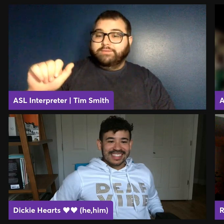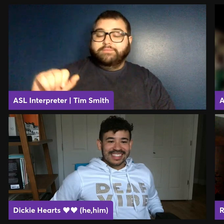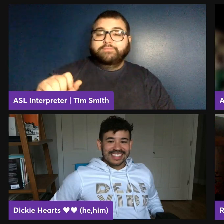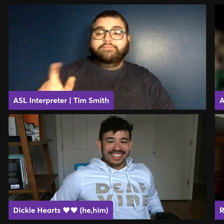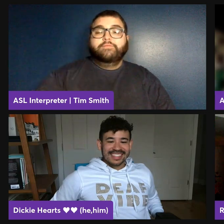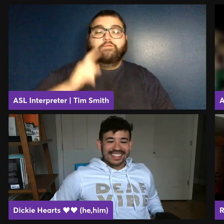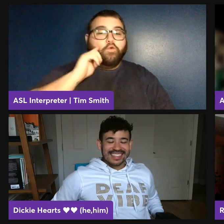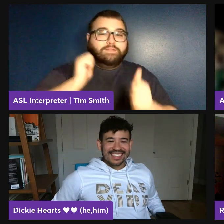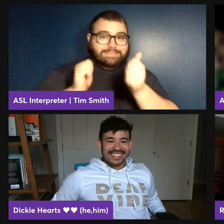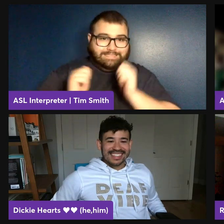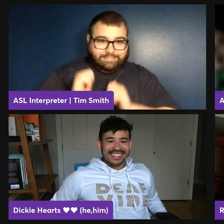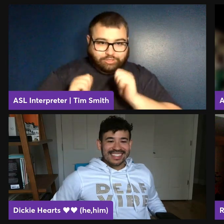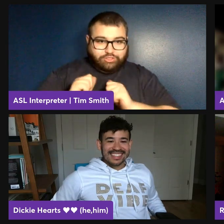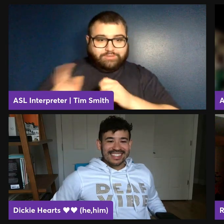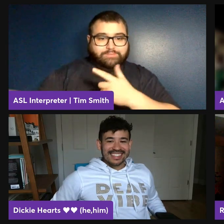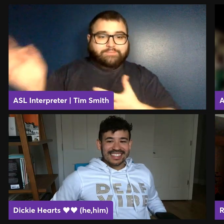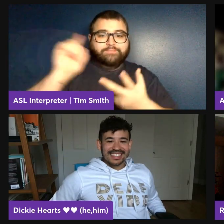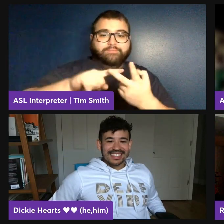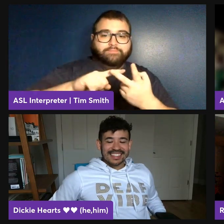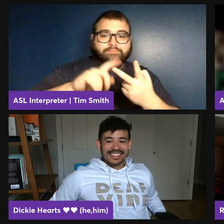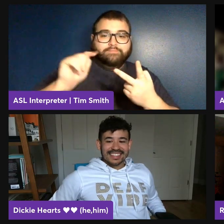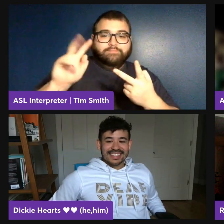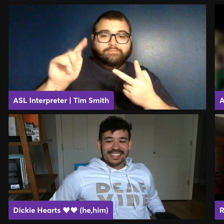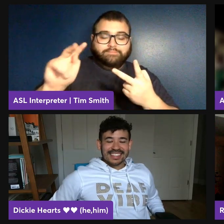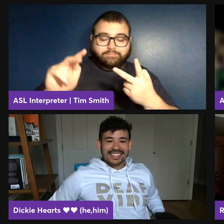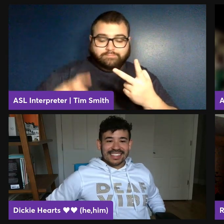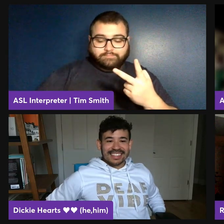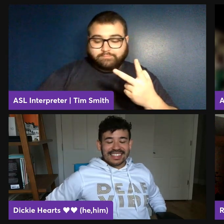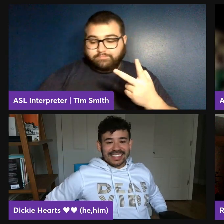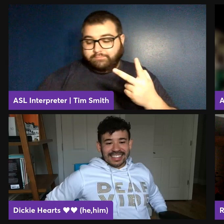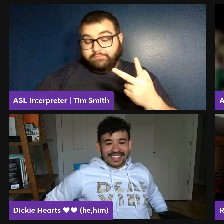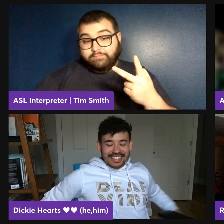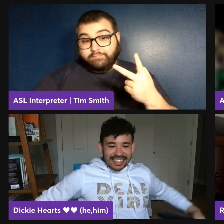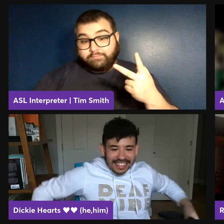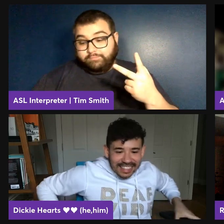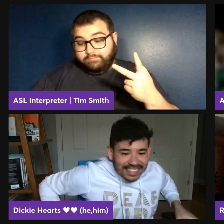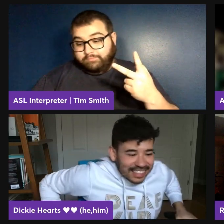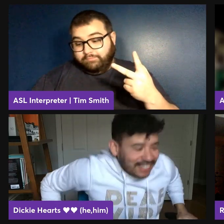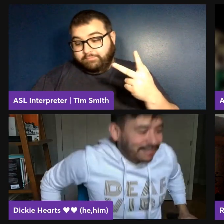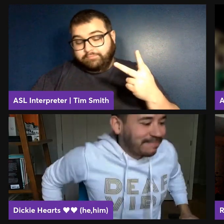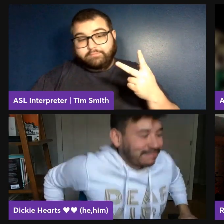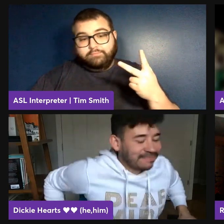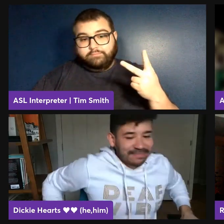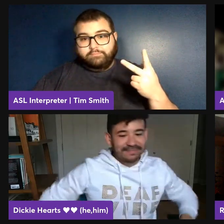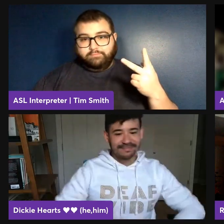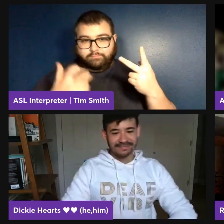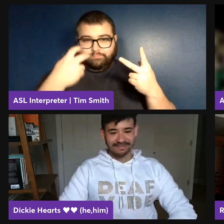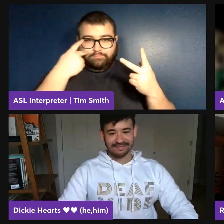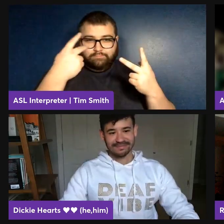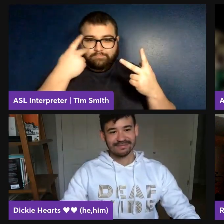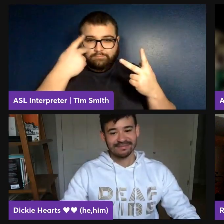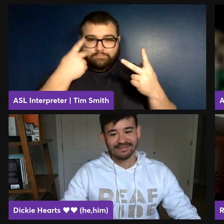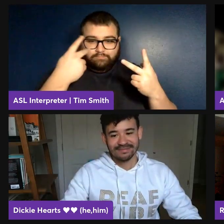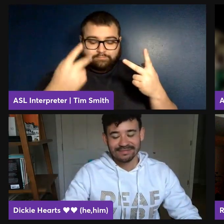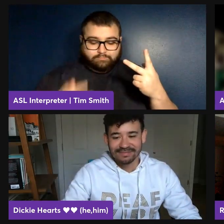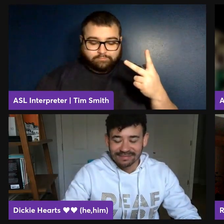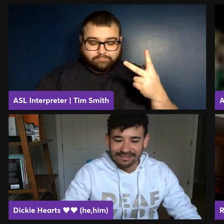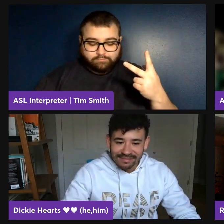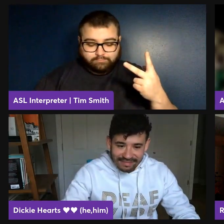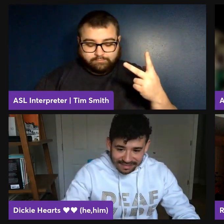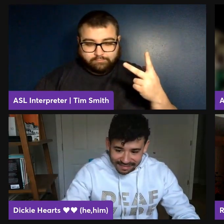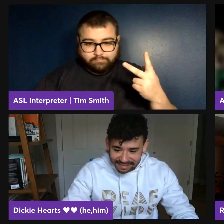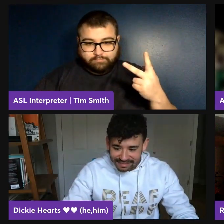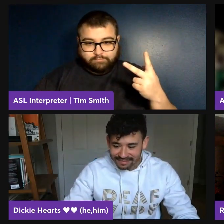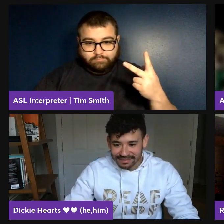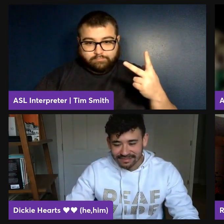And on TV, I would love to see you on as